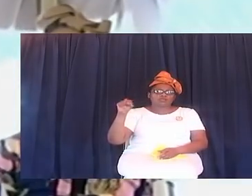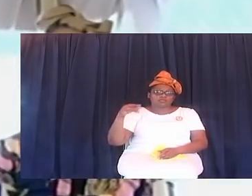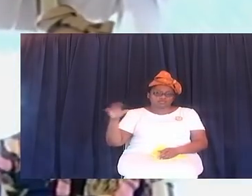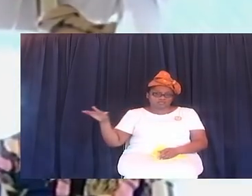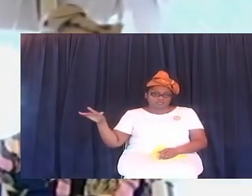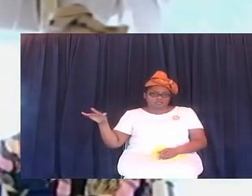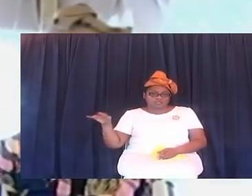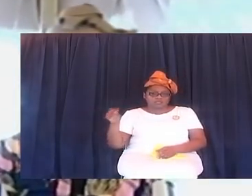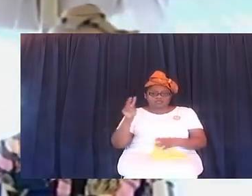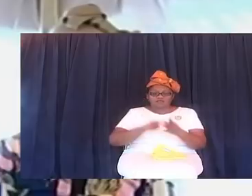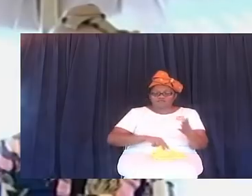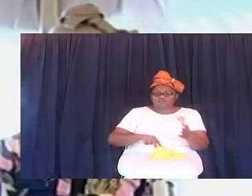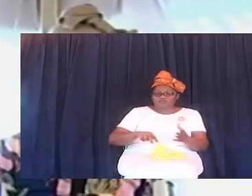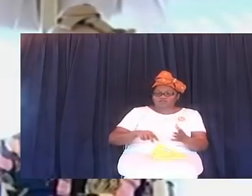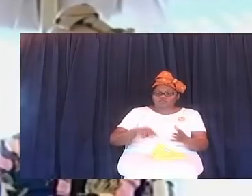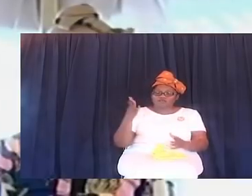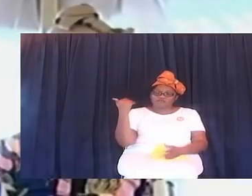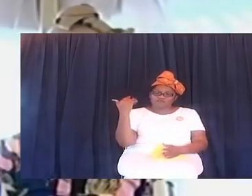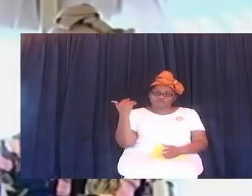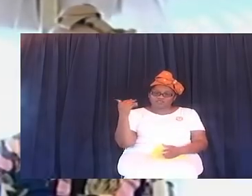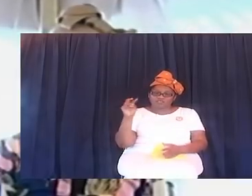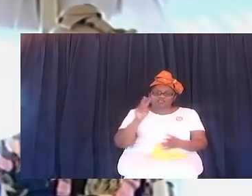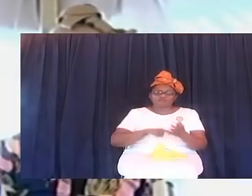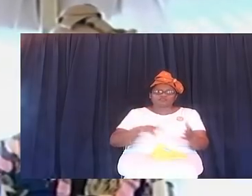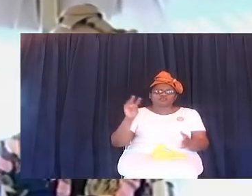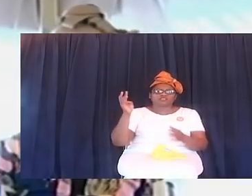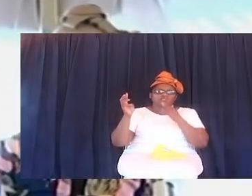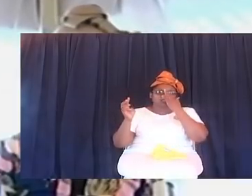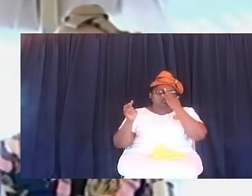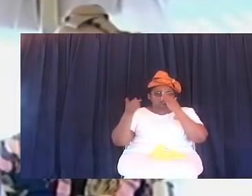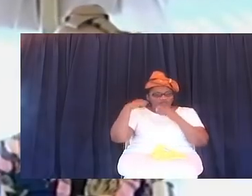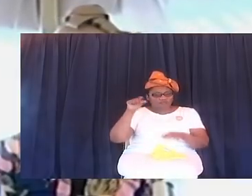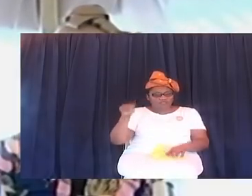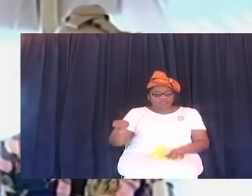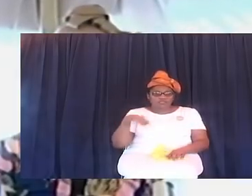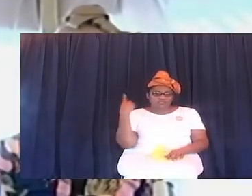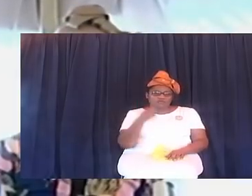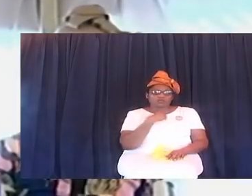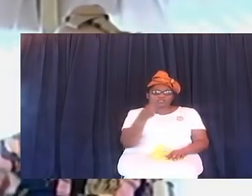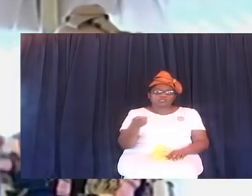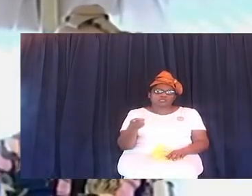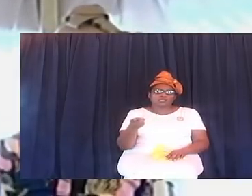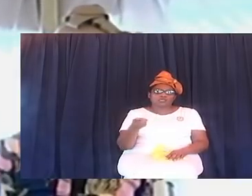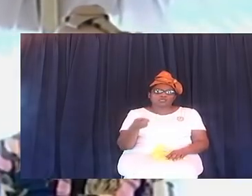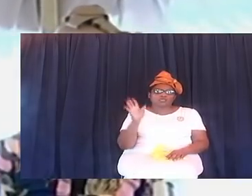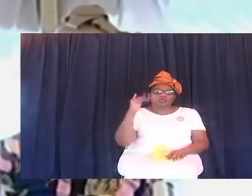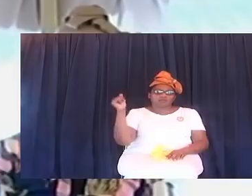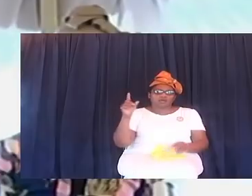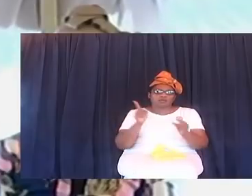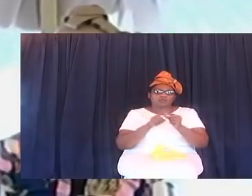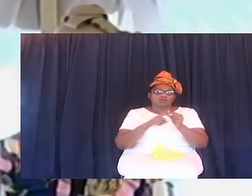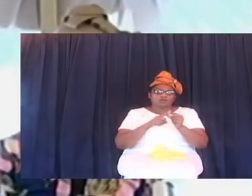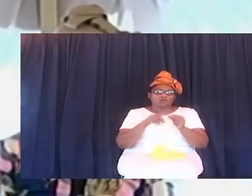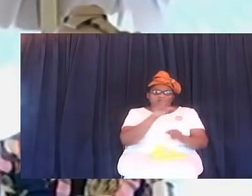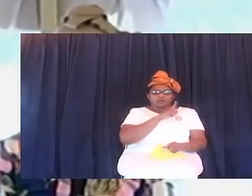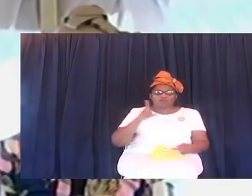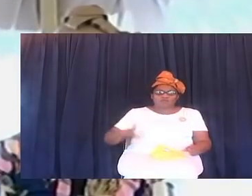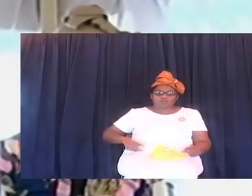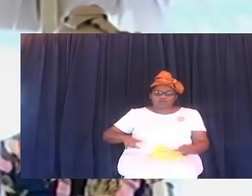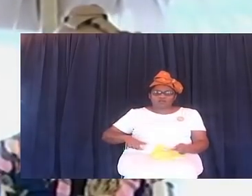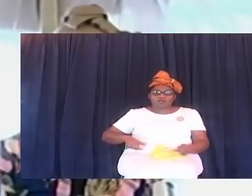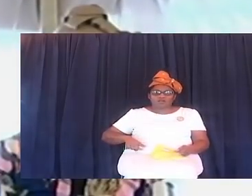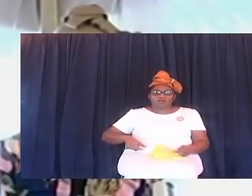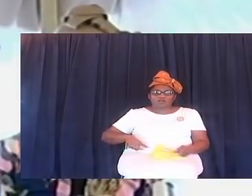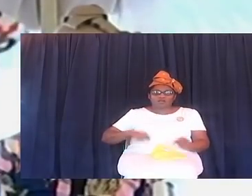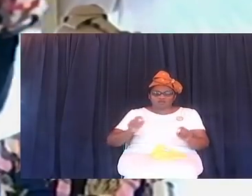verse 16 actually, for the Lord himself, let me start from verse 15. For this we say unto you by the word of the Lord, that we which are alive and remain unto the coming of